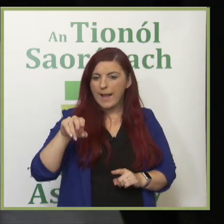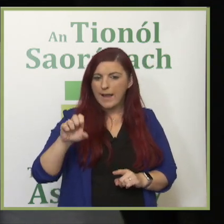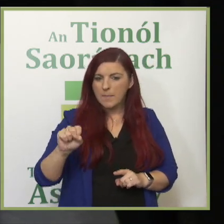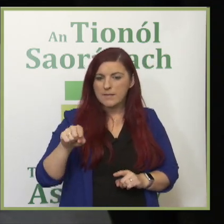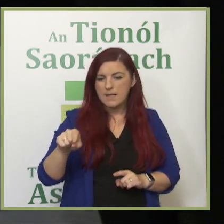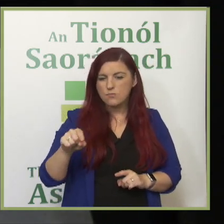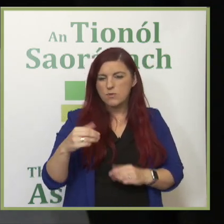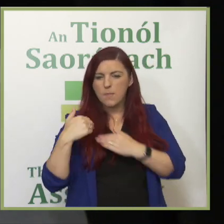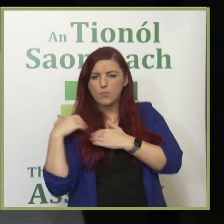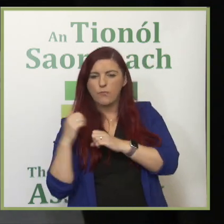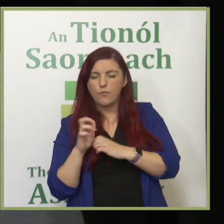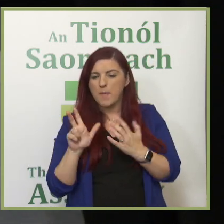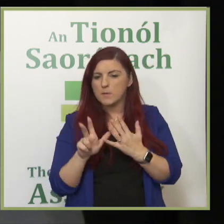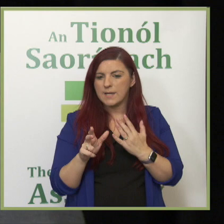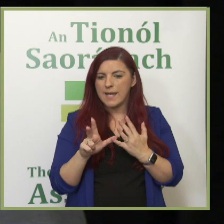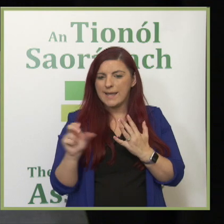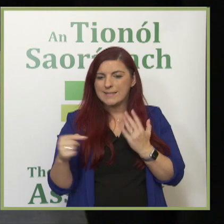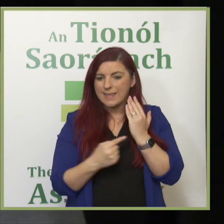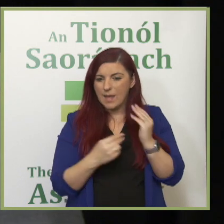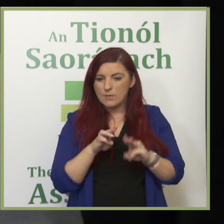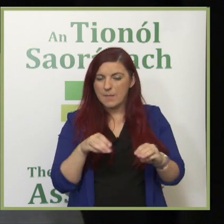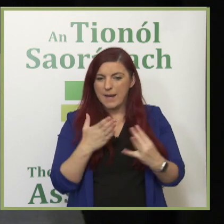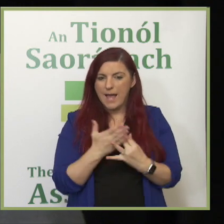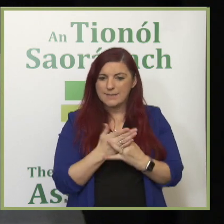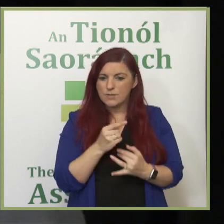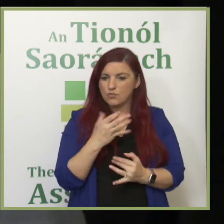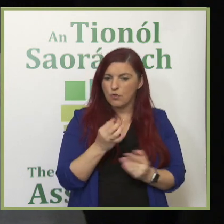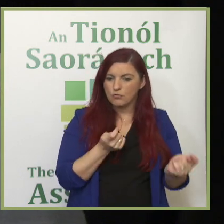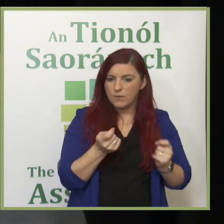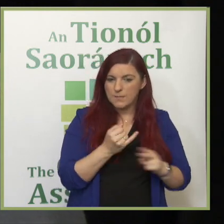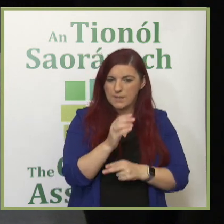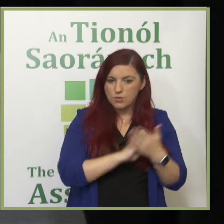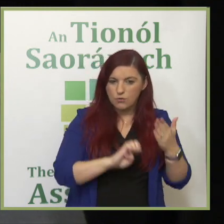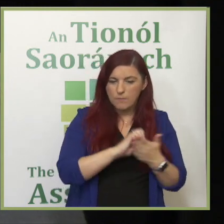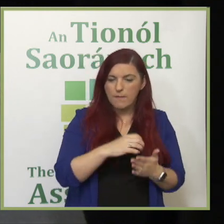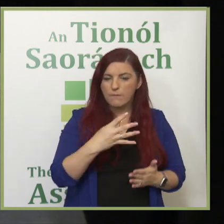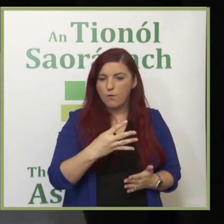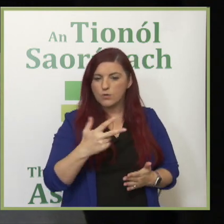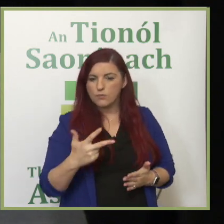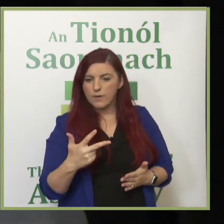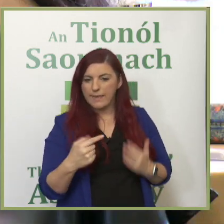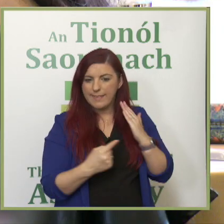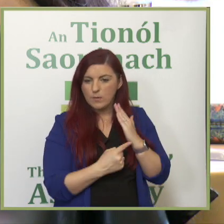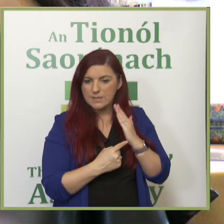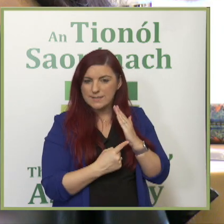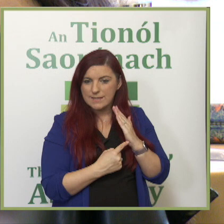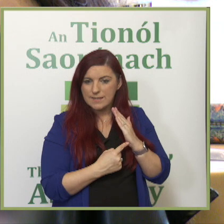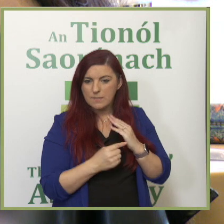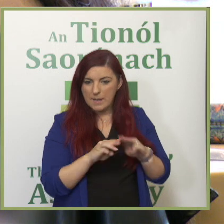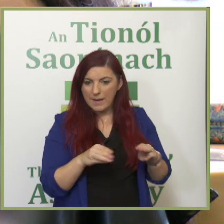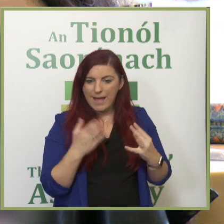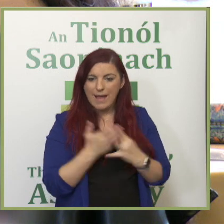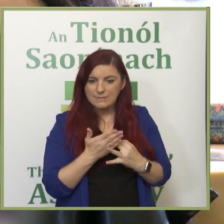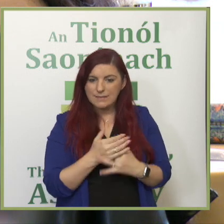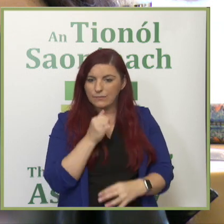people accessing drug treatment in Europe, with about 43,000 of those accessing treatment for the first time, and is responsible